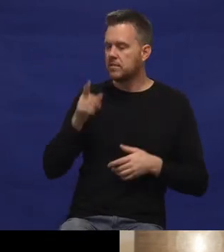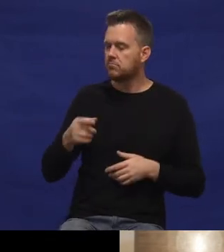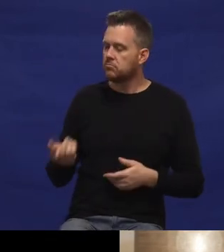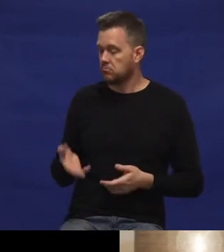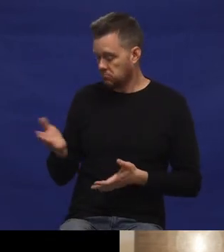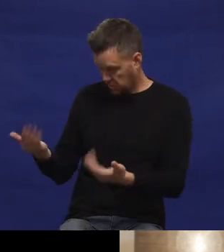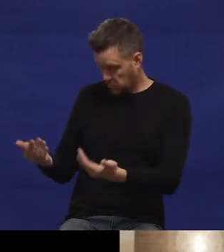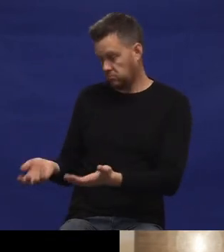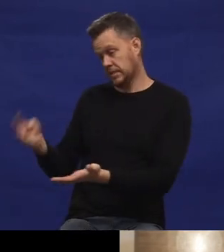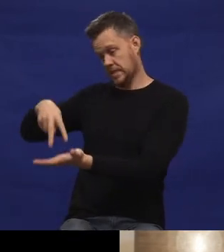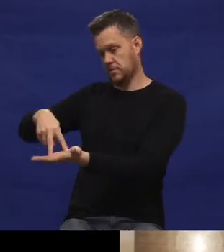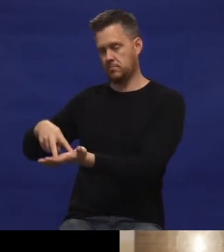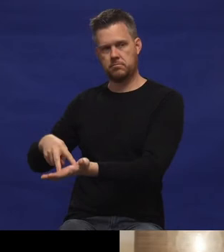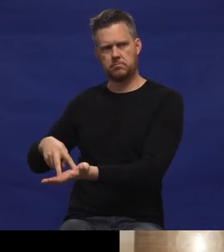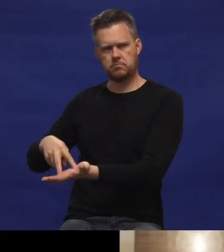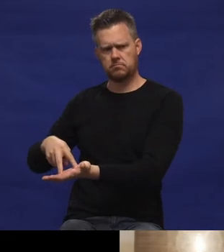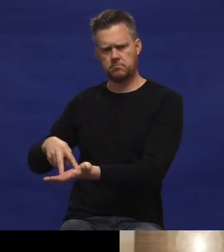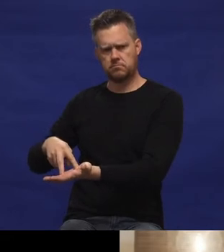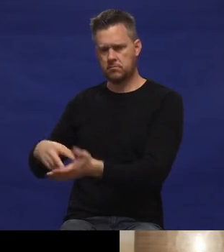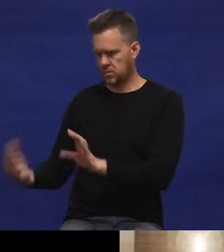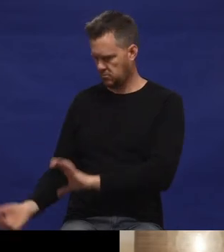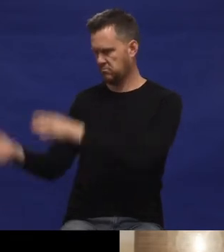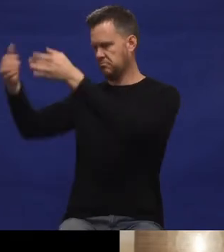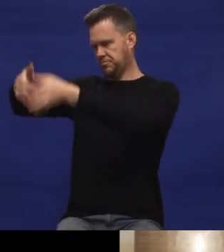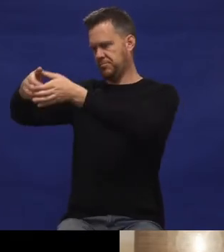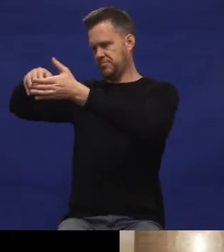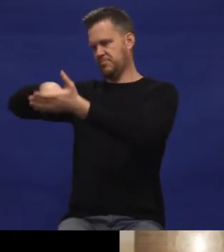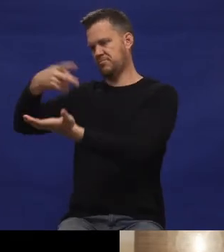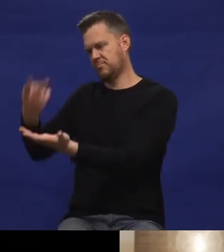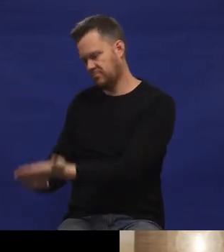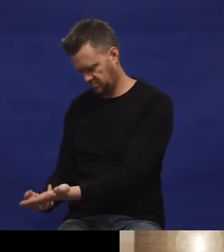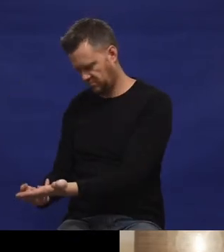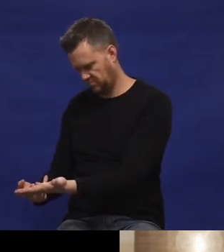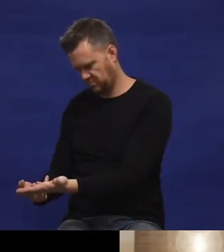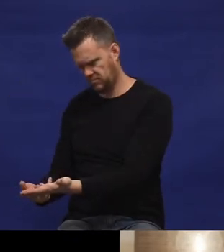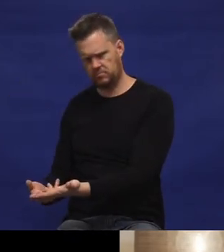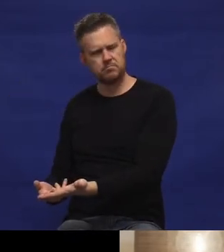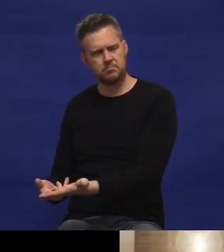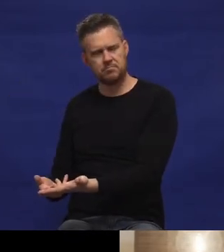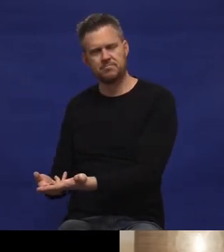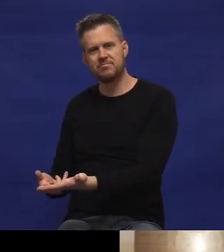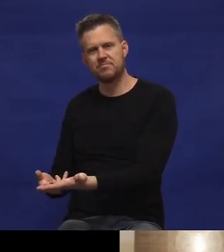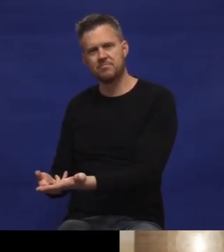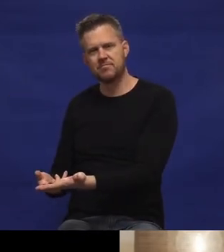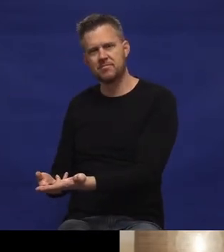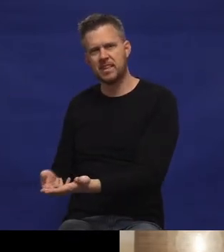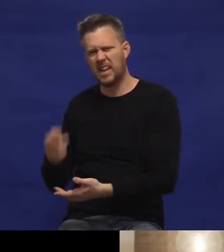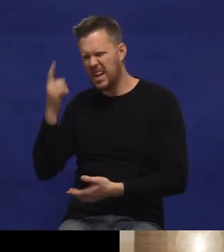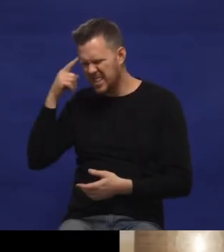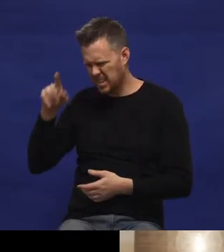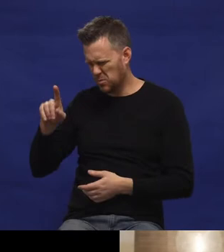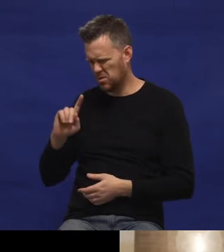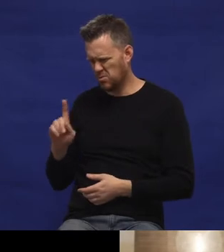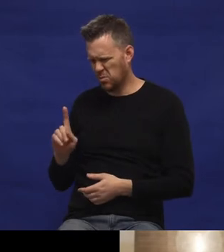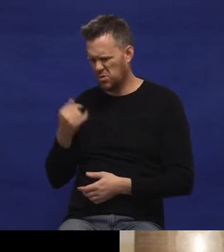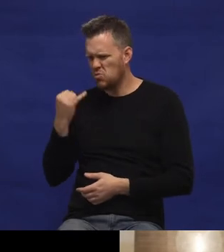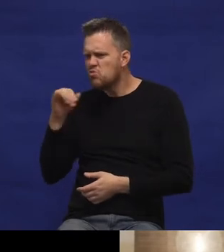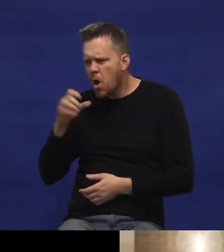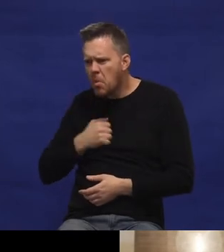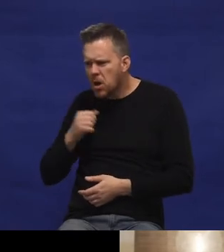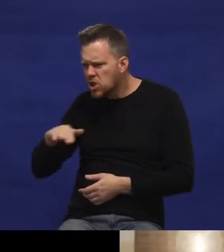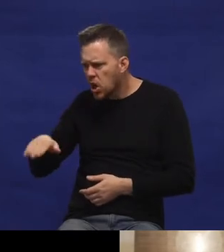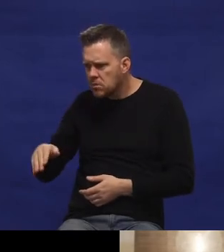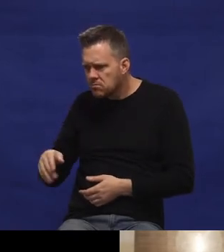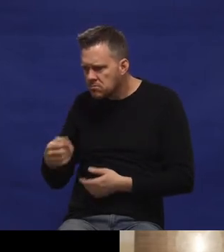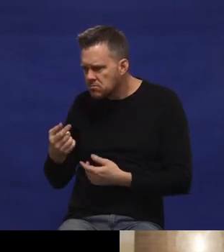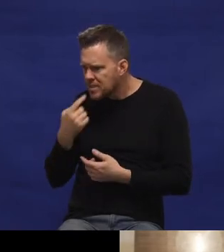up. But it wouldn't get up. So it must have helped it up, stood it up on its feet, and it just fell back down again. He must have thought, what's wrong with my child? Well, at